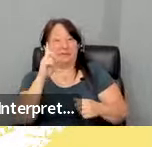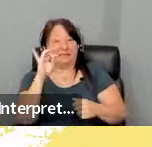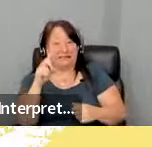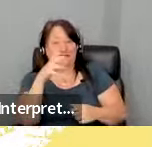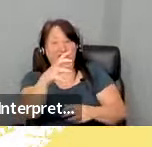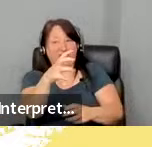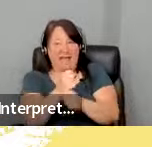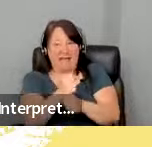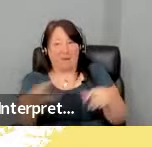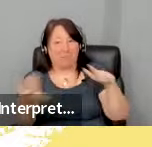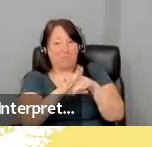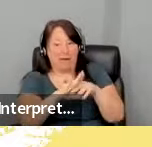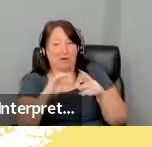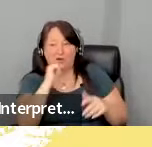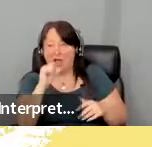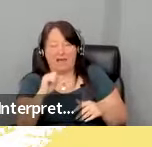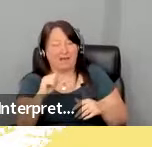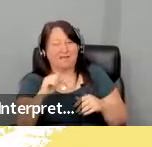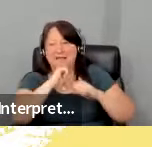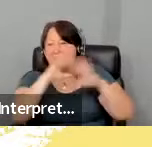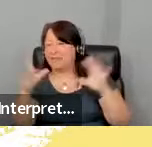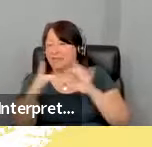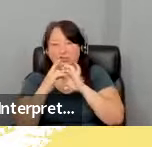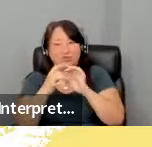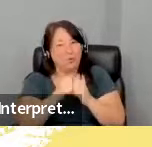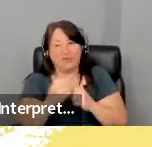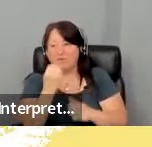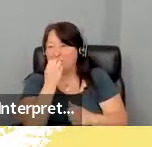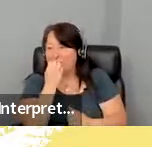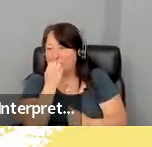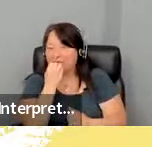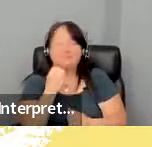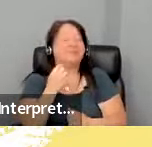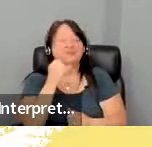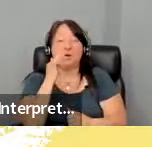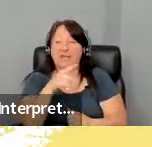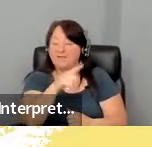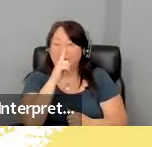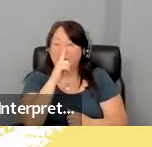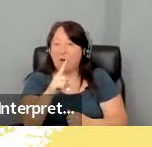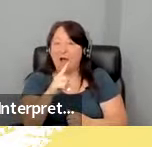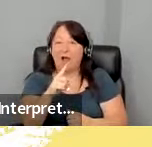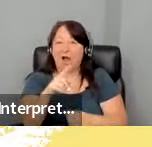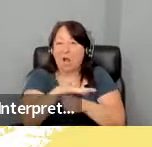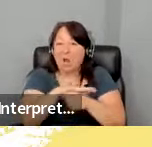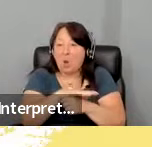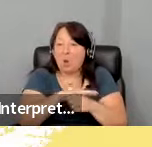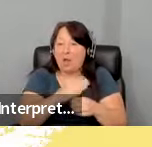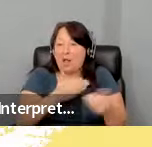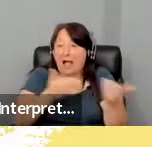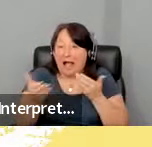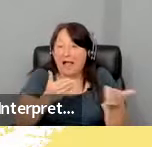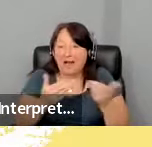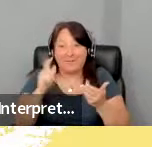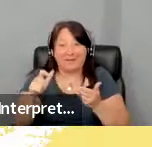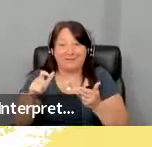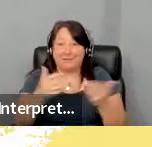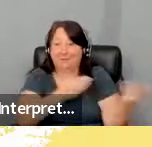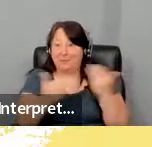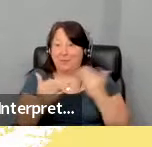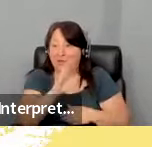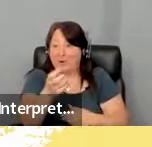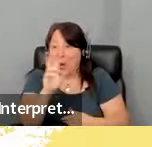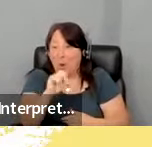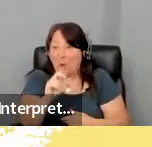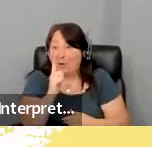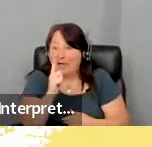It's not about whether you were provided food. So if you're a local hire, it might be that you bring your own lunch. It might be that you have to leave set to get lunch. It's really